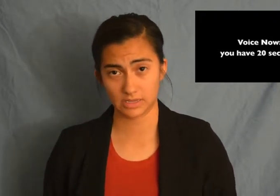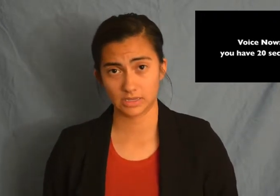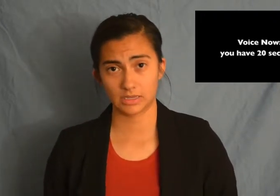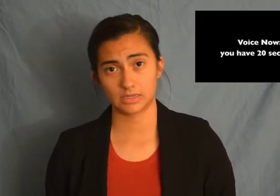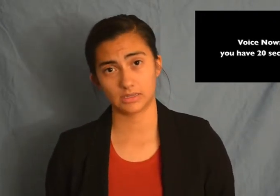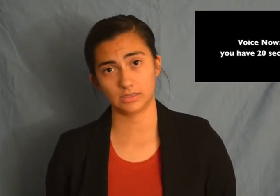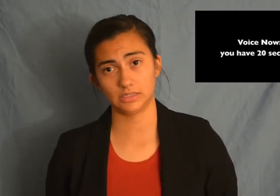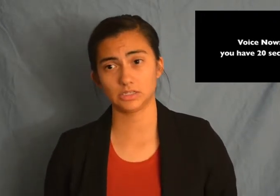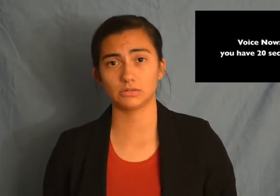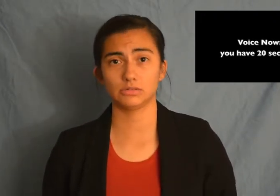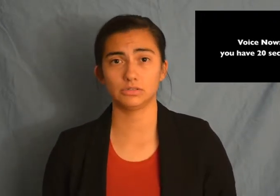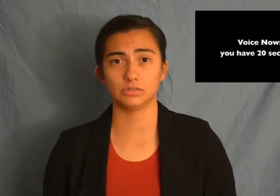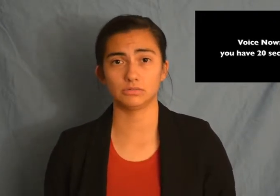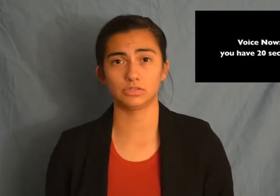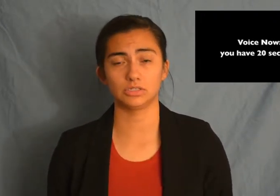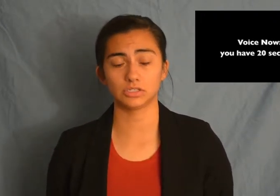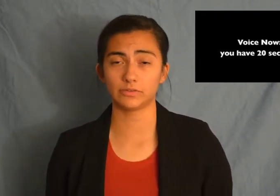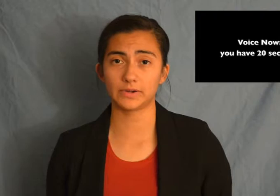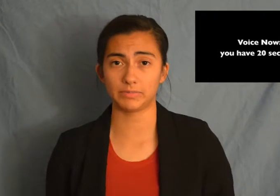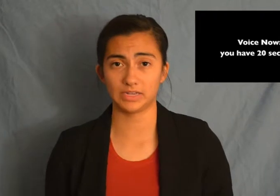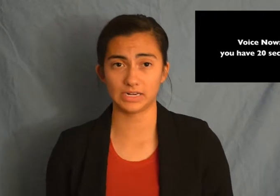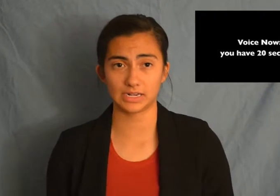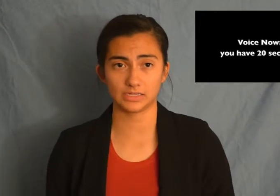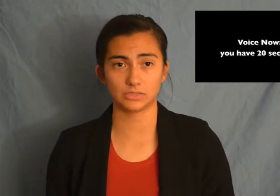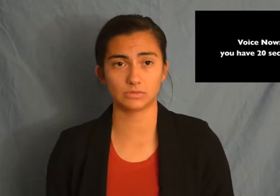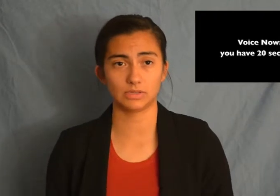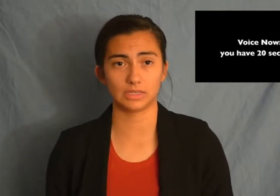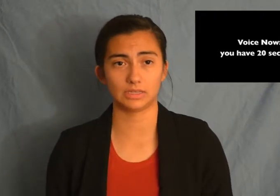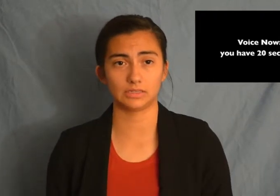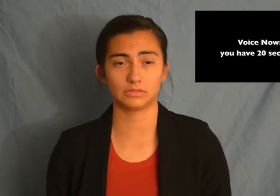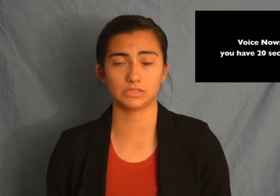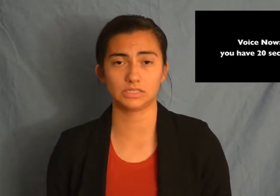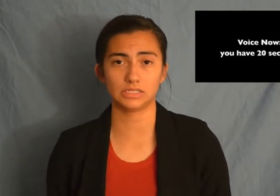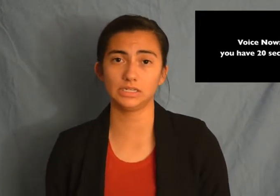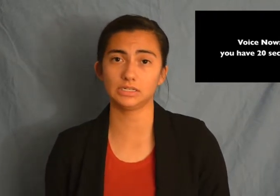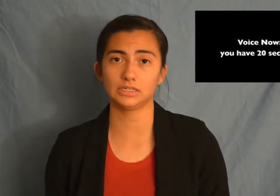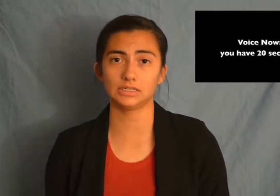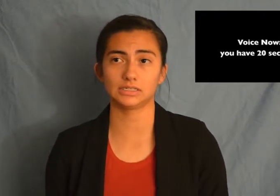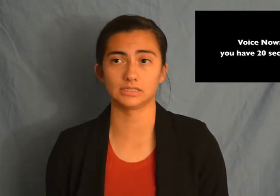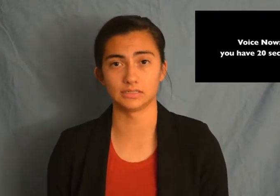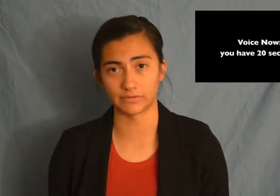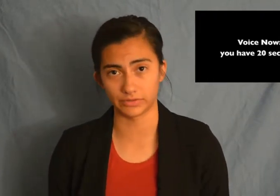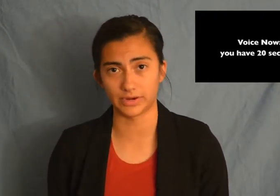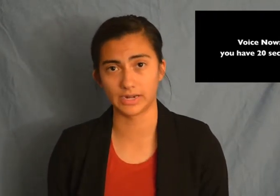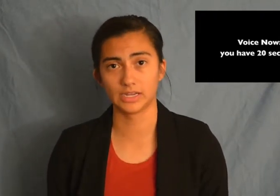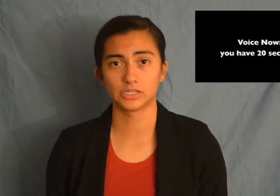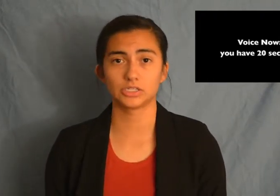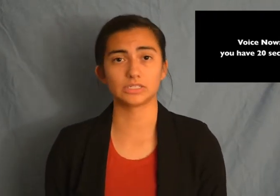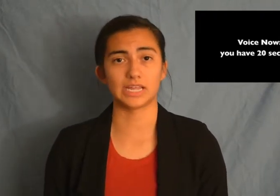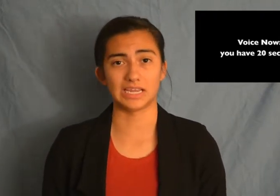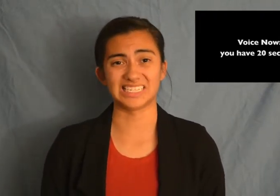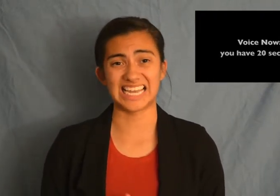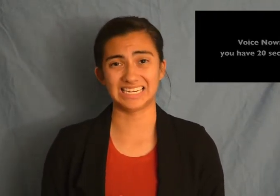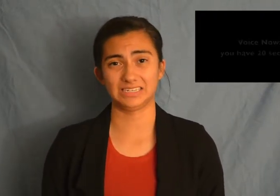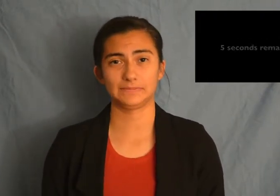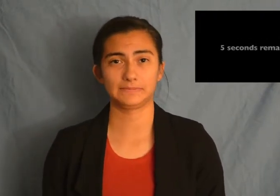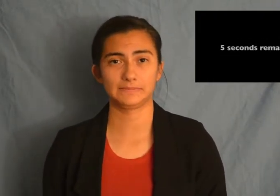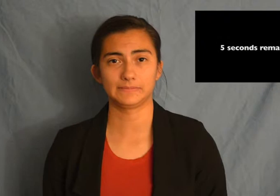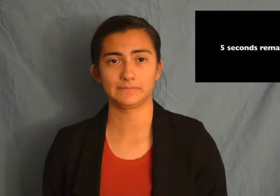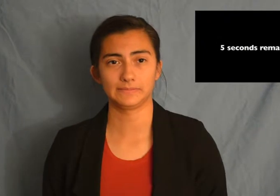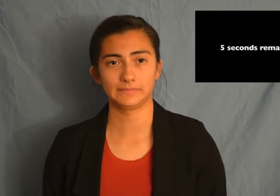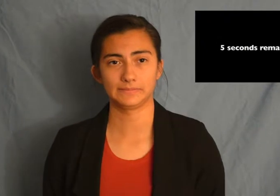12. Alicia she's a sophomore at Buchanan High School, and Christina is in 7th grade. She goes to